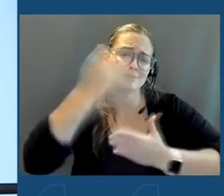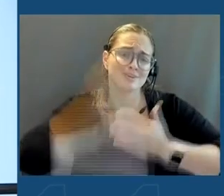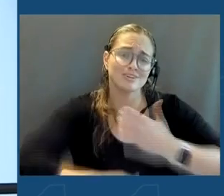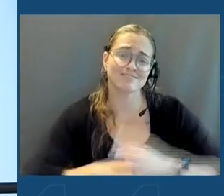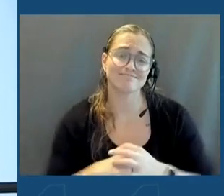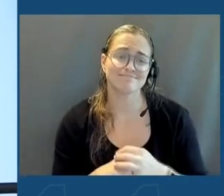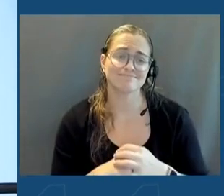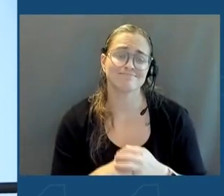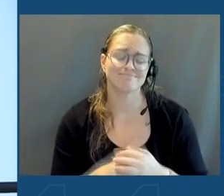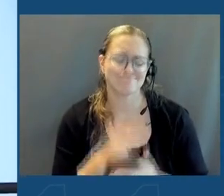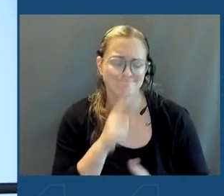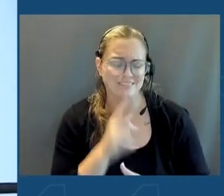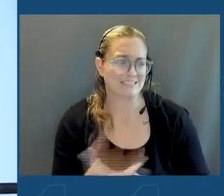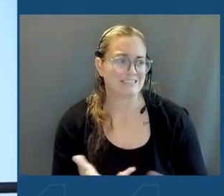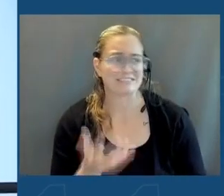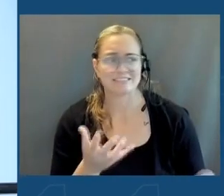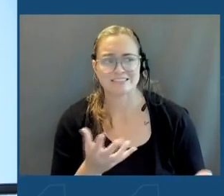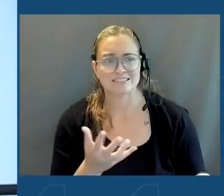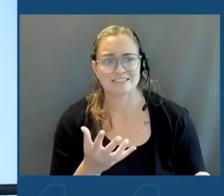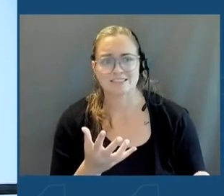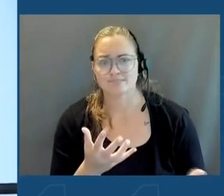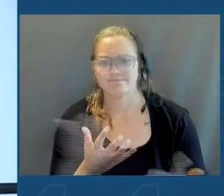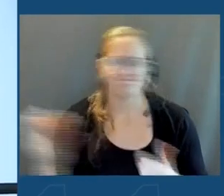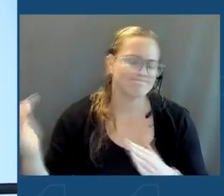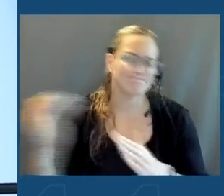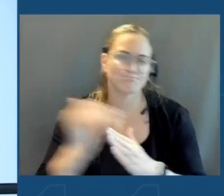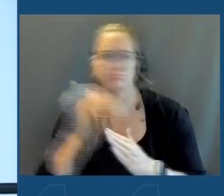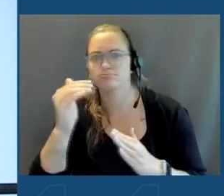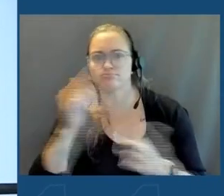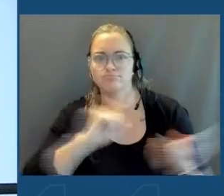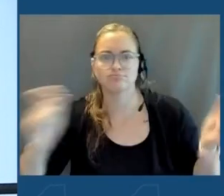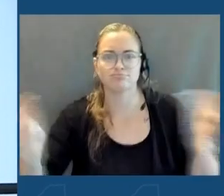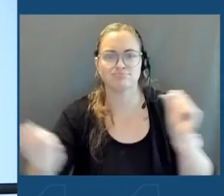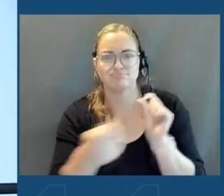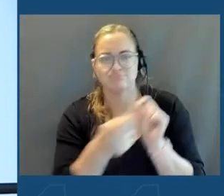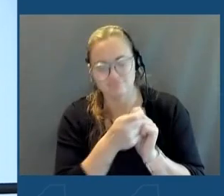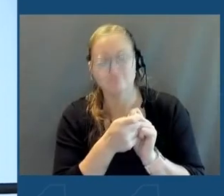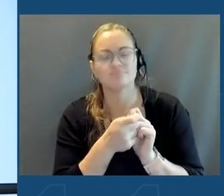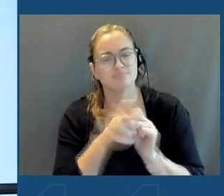and really cap off what has been a transformation